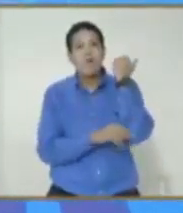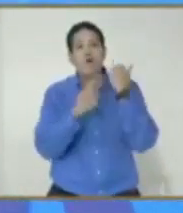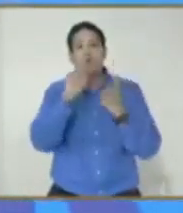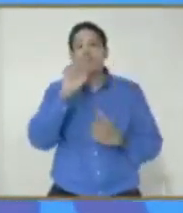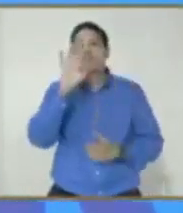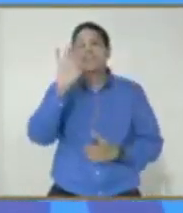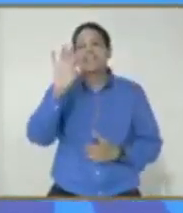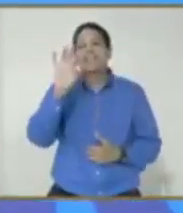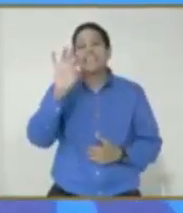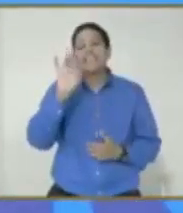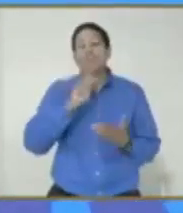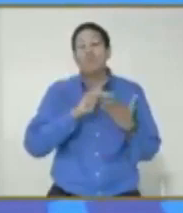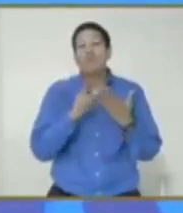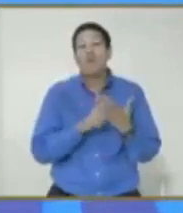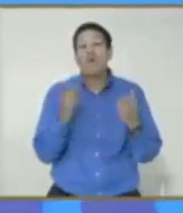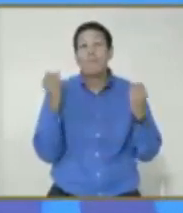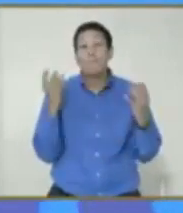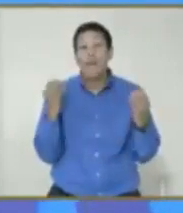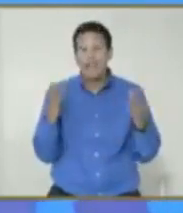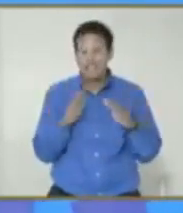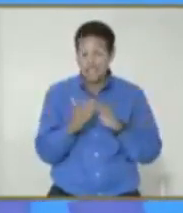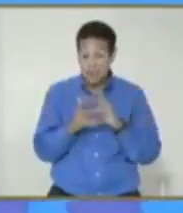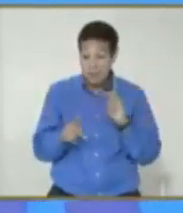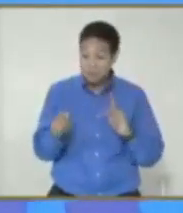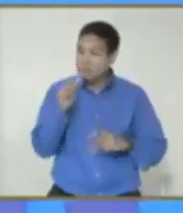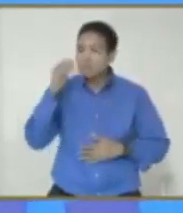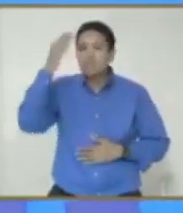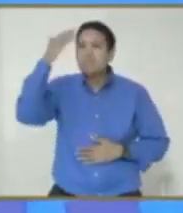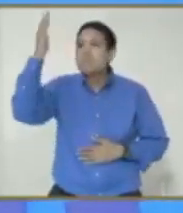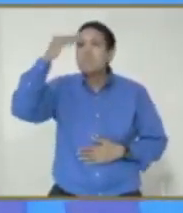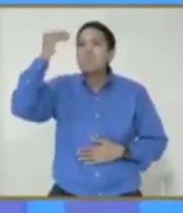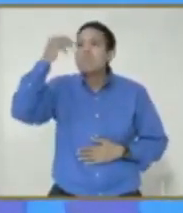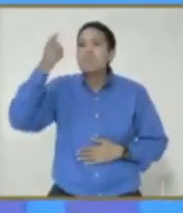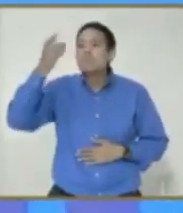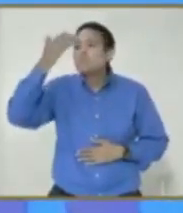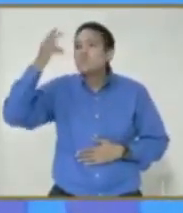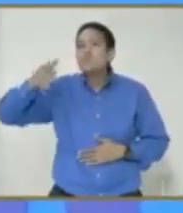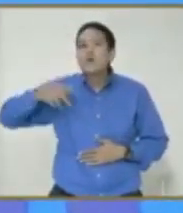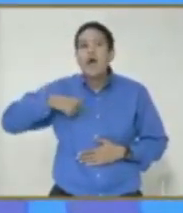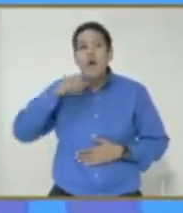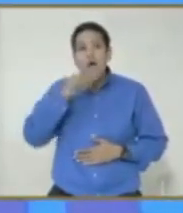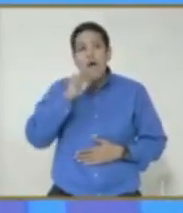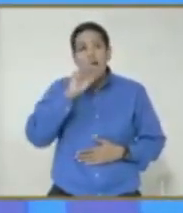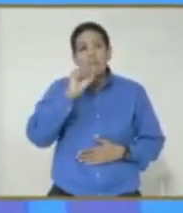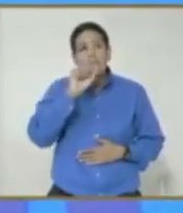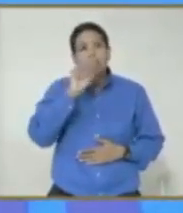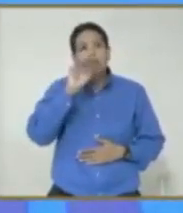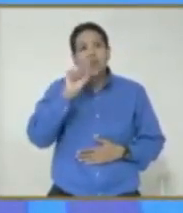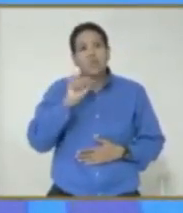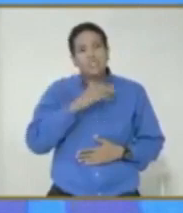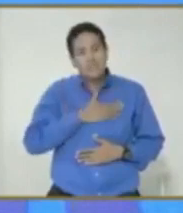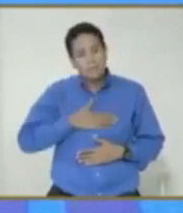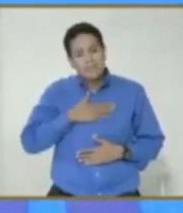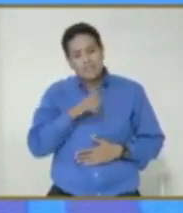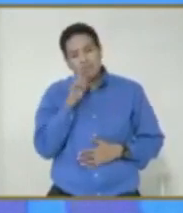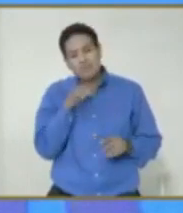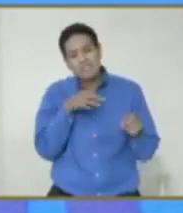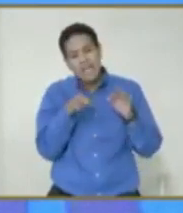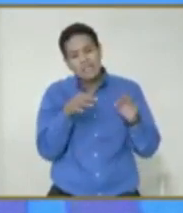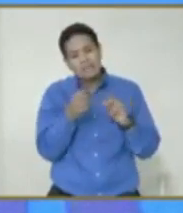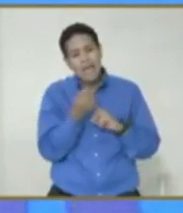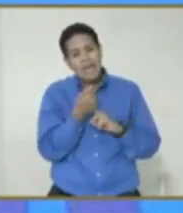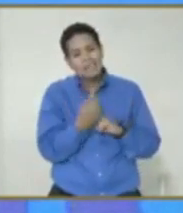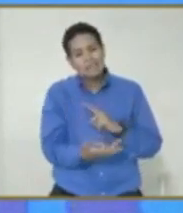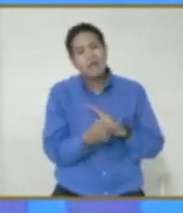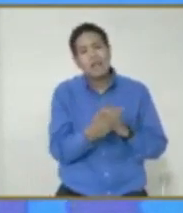that many Jamaicans is not aware of. And I want to ask Ms. Lewis just to expand on this